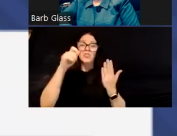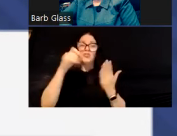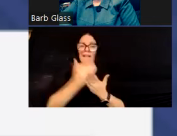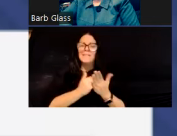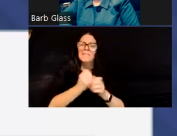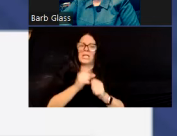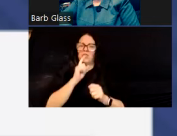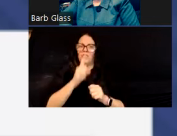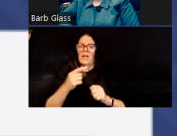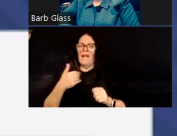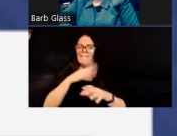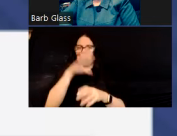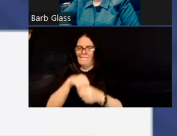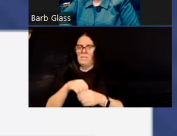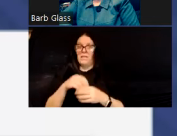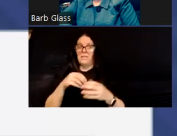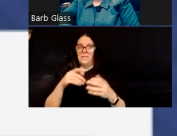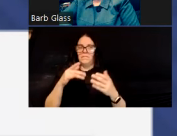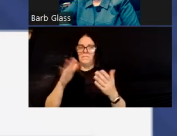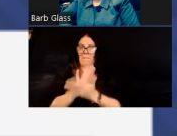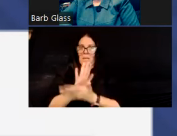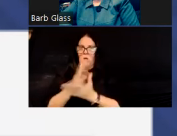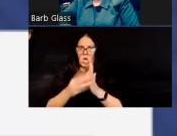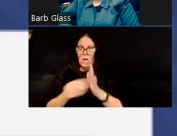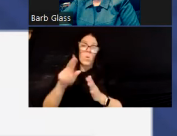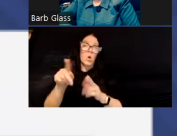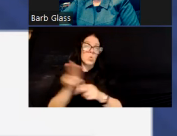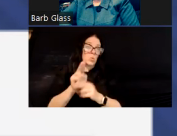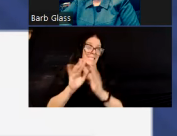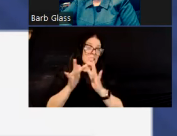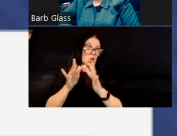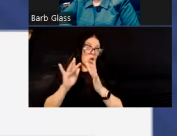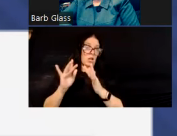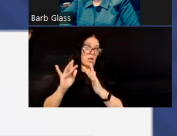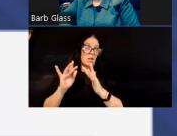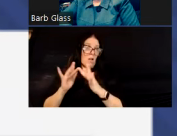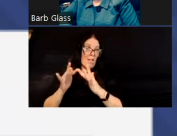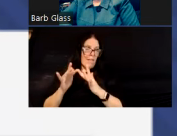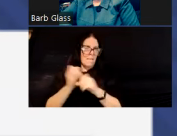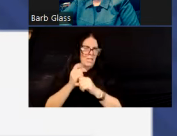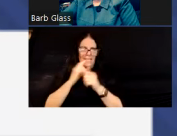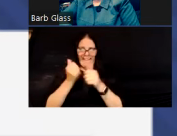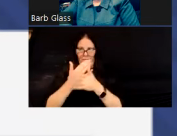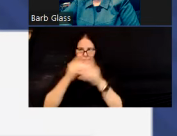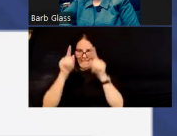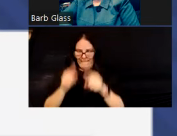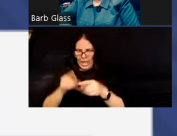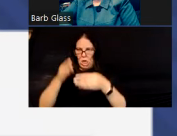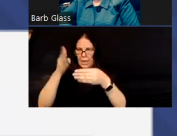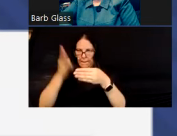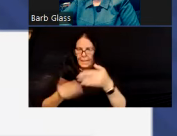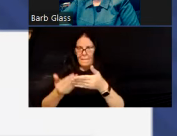everything is in the hard copy file, or if you're using a digital online files, is there and complete before